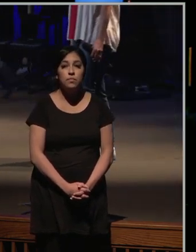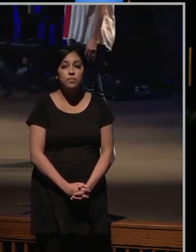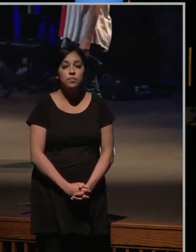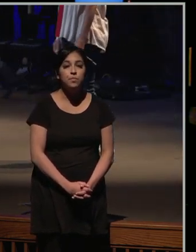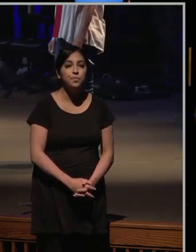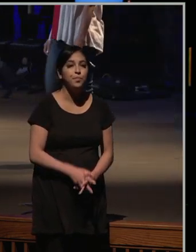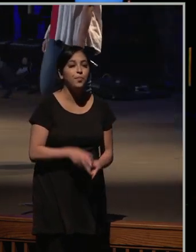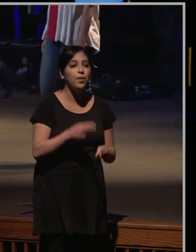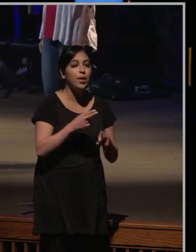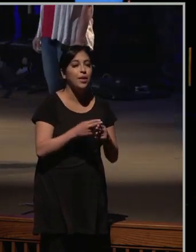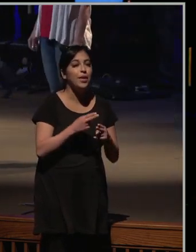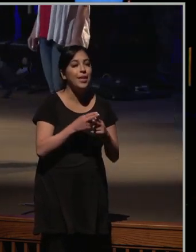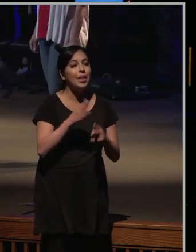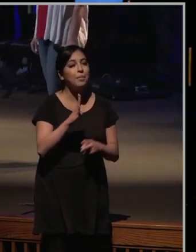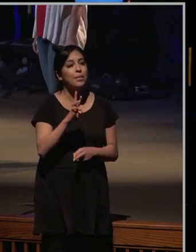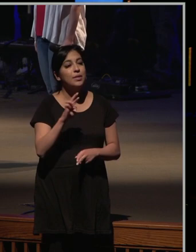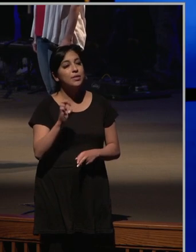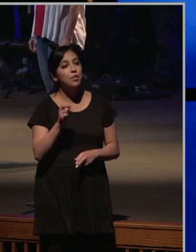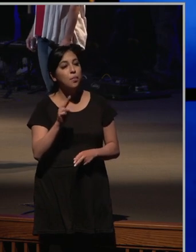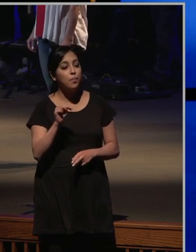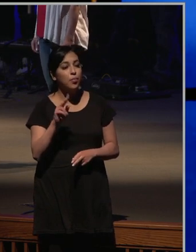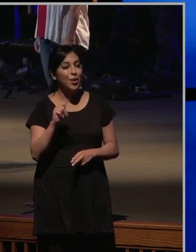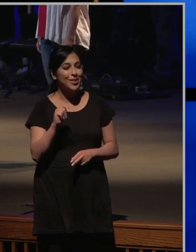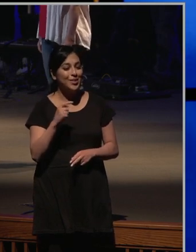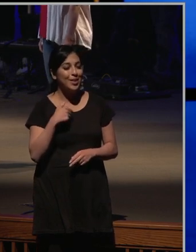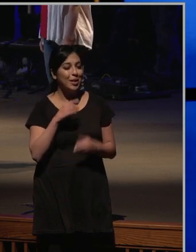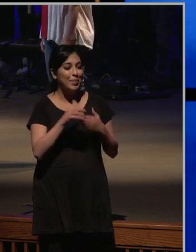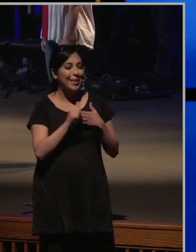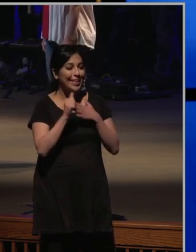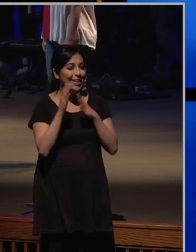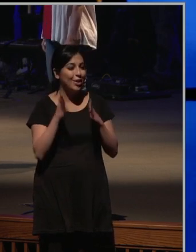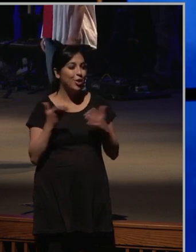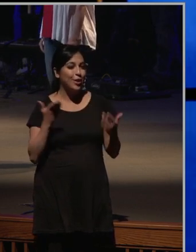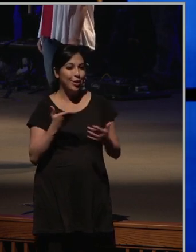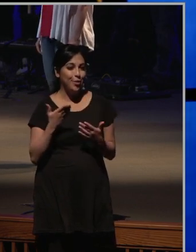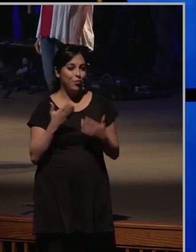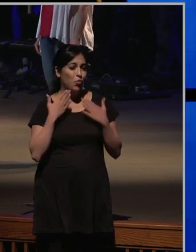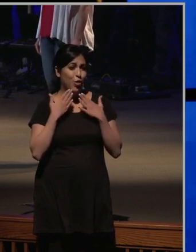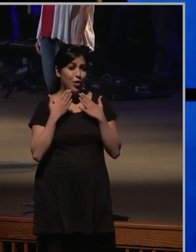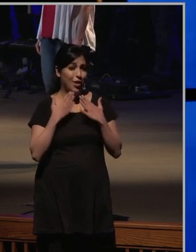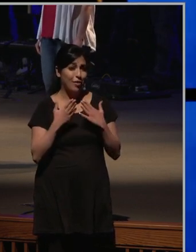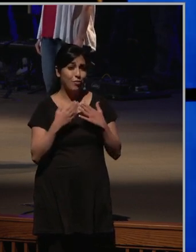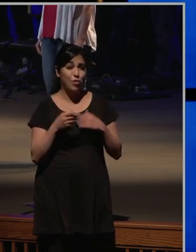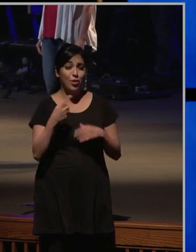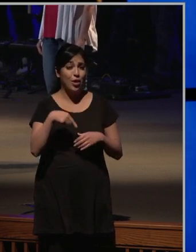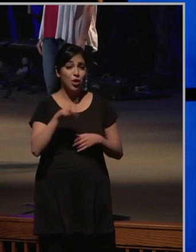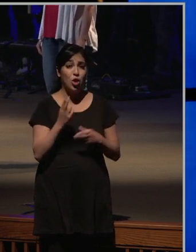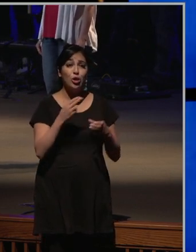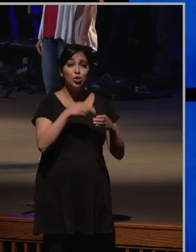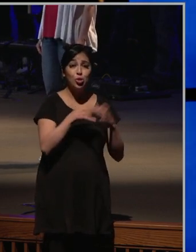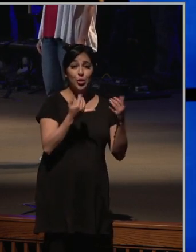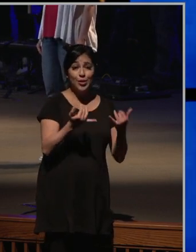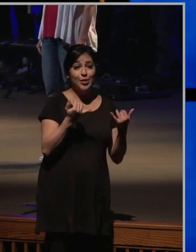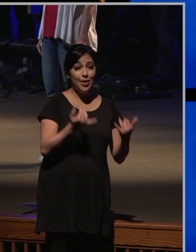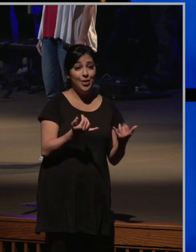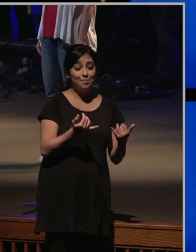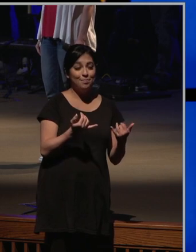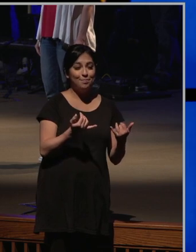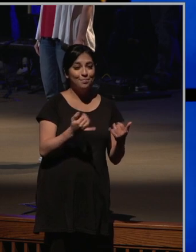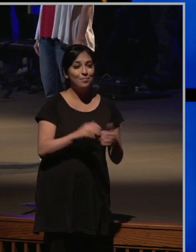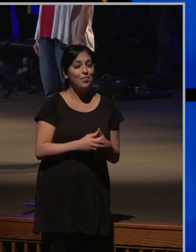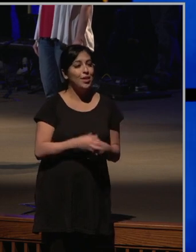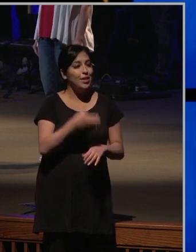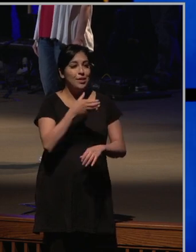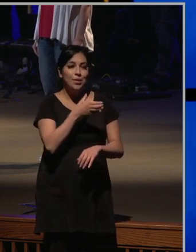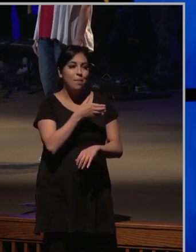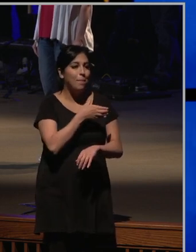Church, my name is Brent. I'm one of the worship leaders here, and we're thankful that you've joined us. It's a powerful thing to be able